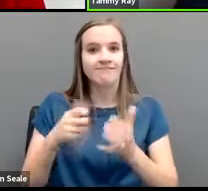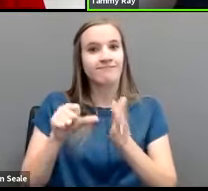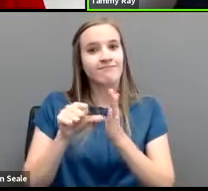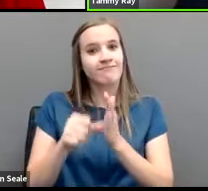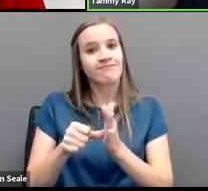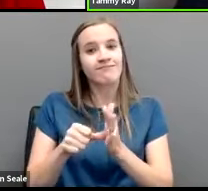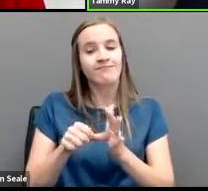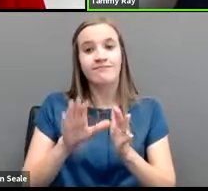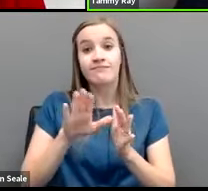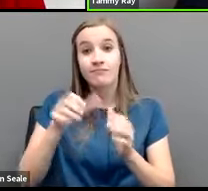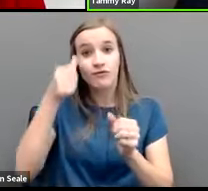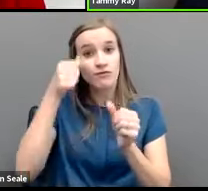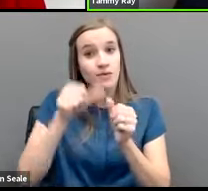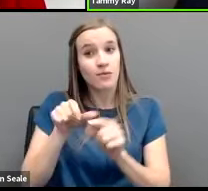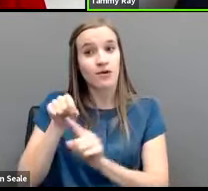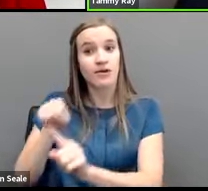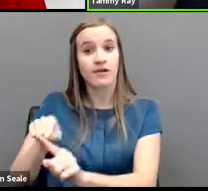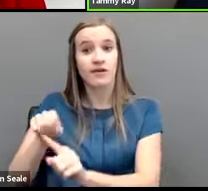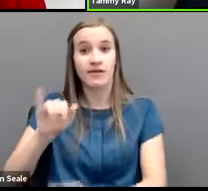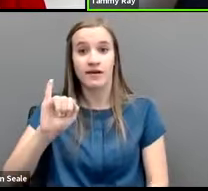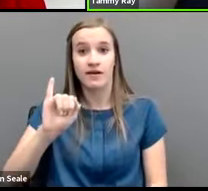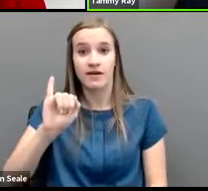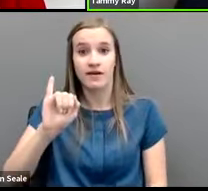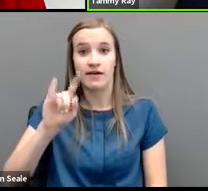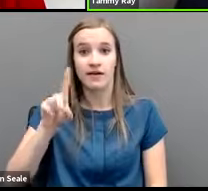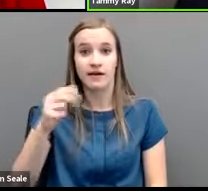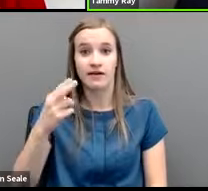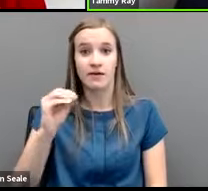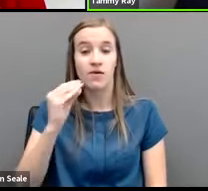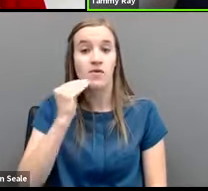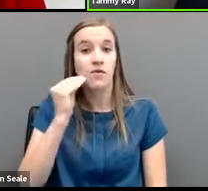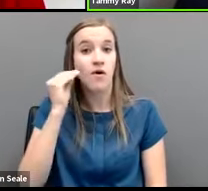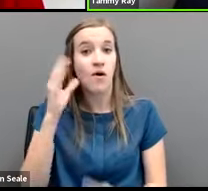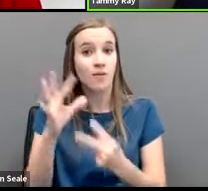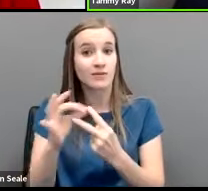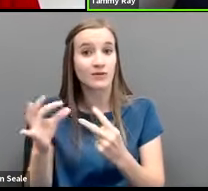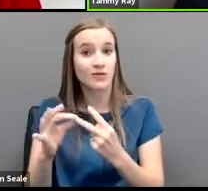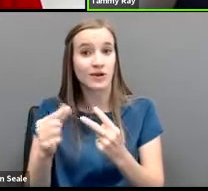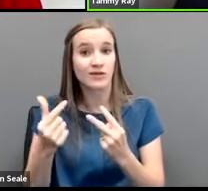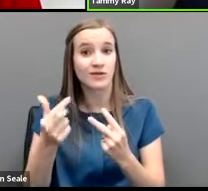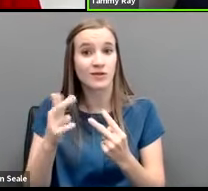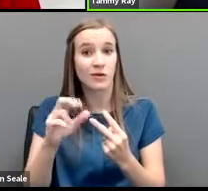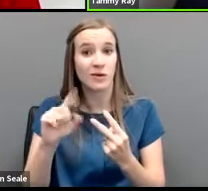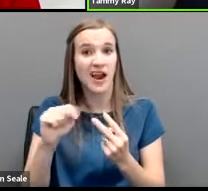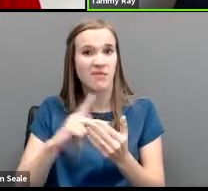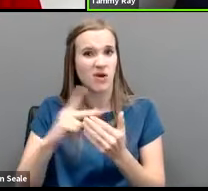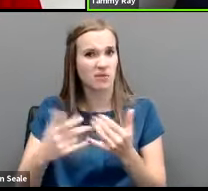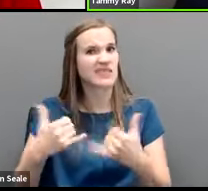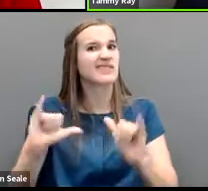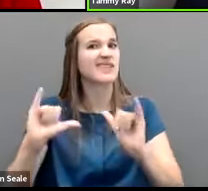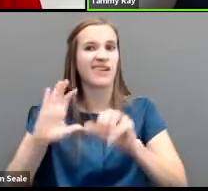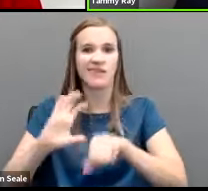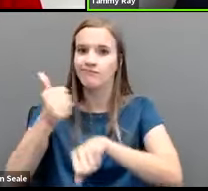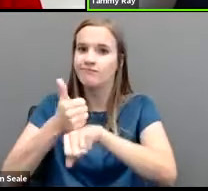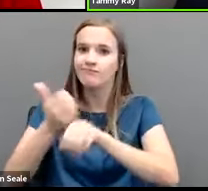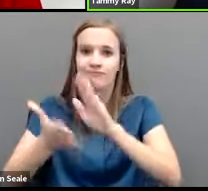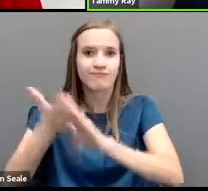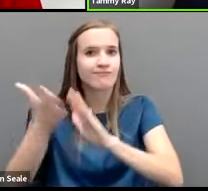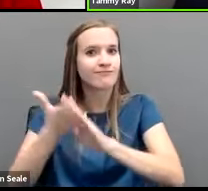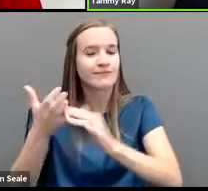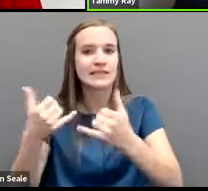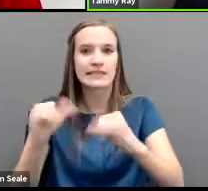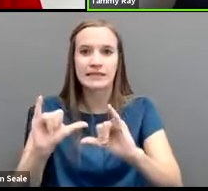remember that the Idaho Home Choice grant program is still going strong. Some people did think that it